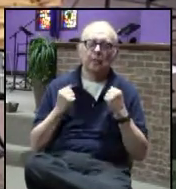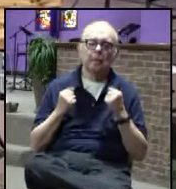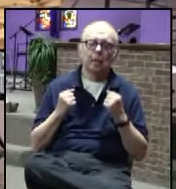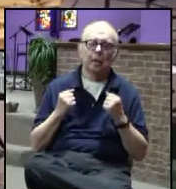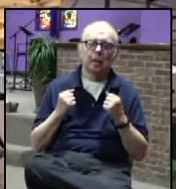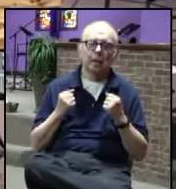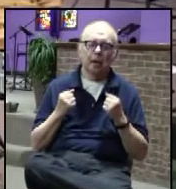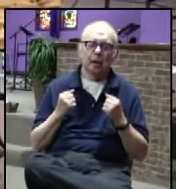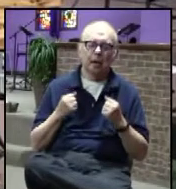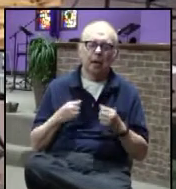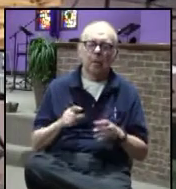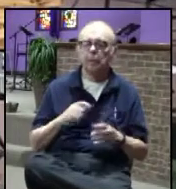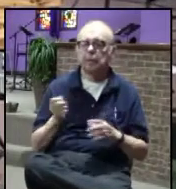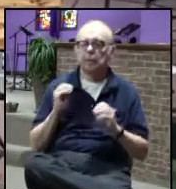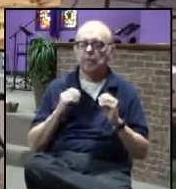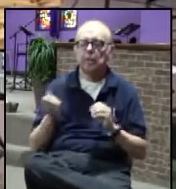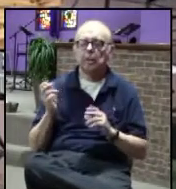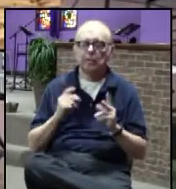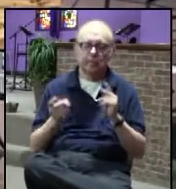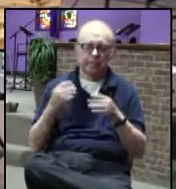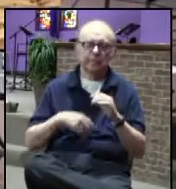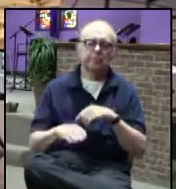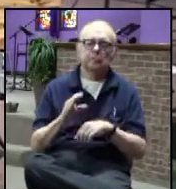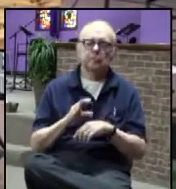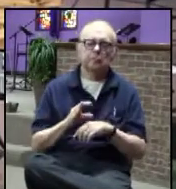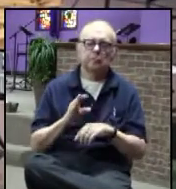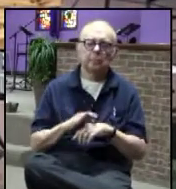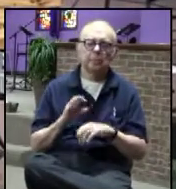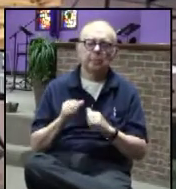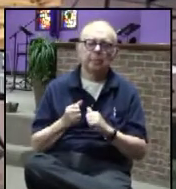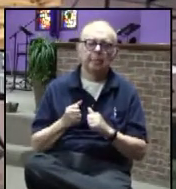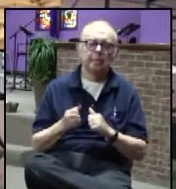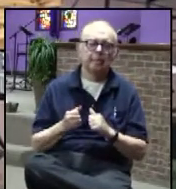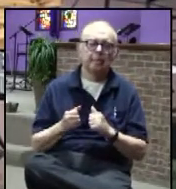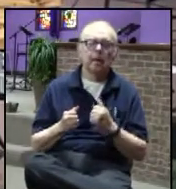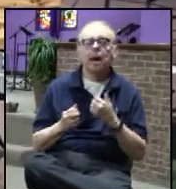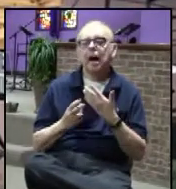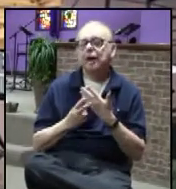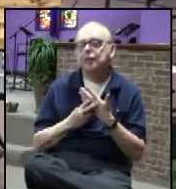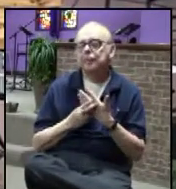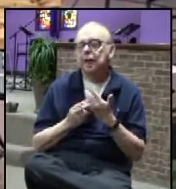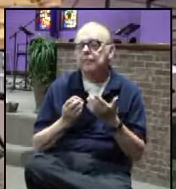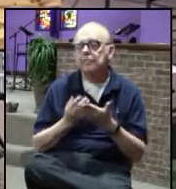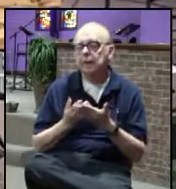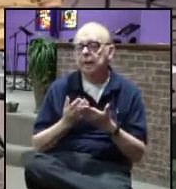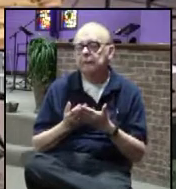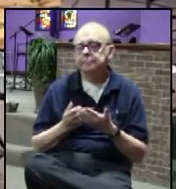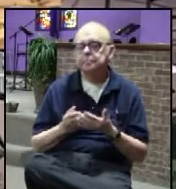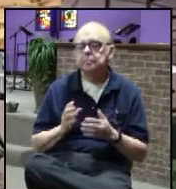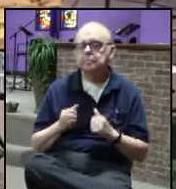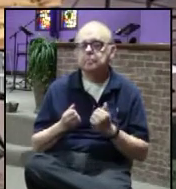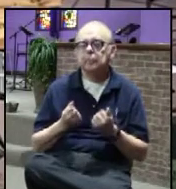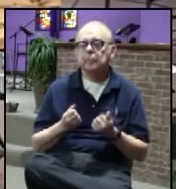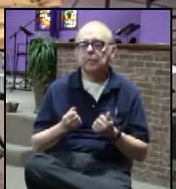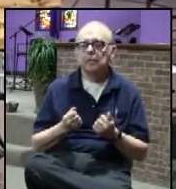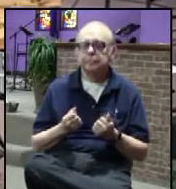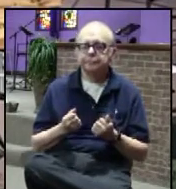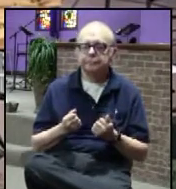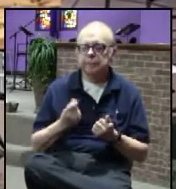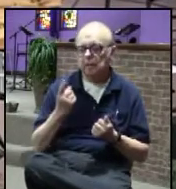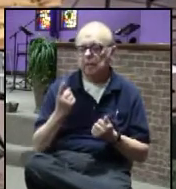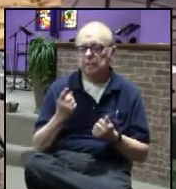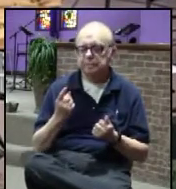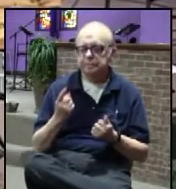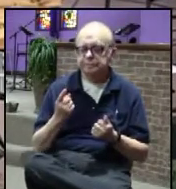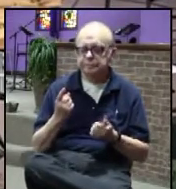while they taught others that were coming into the church how to save, how to